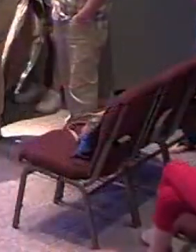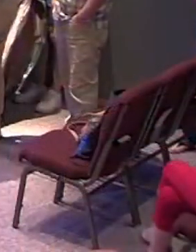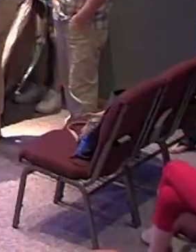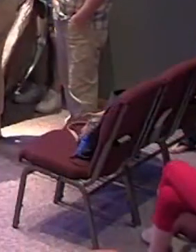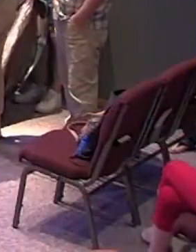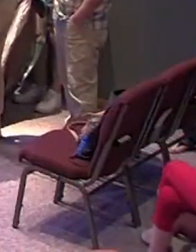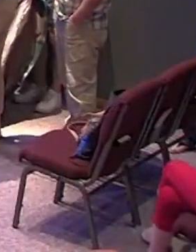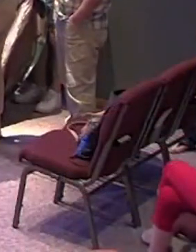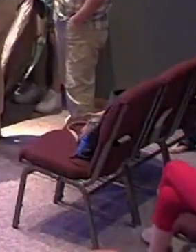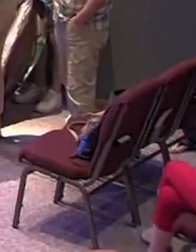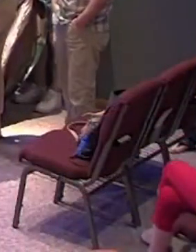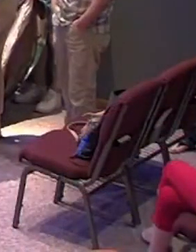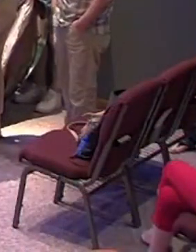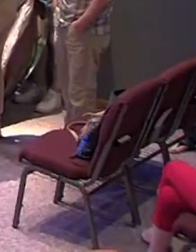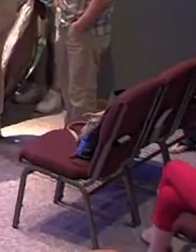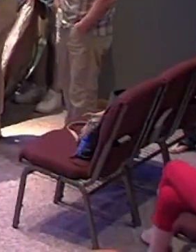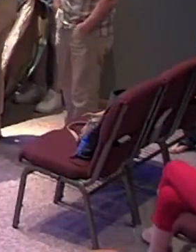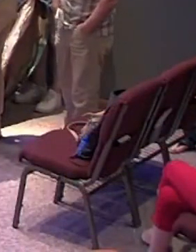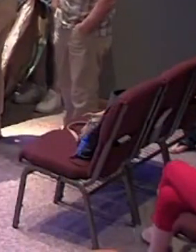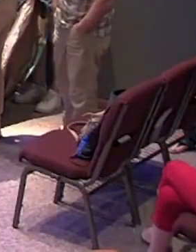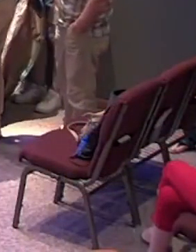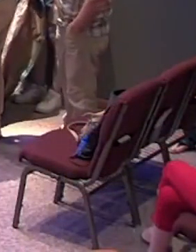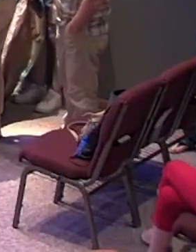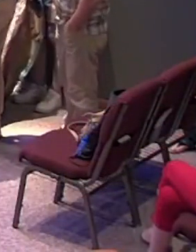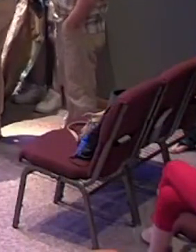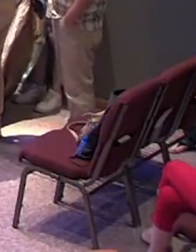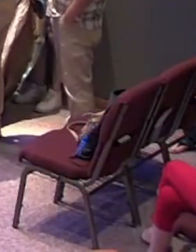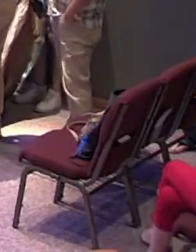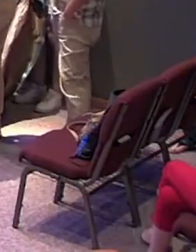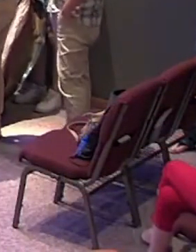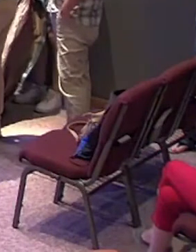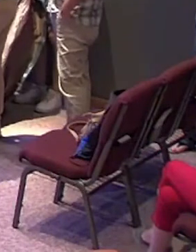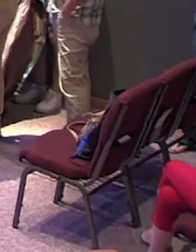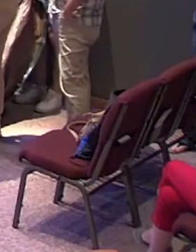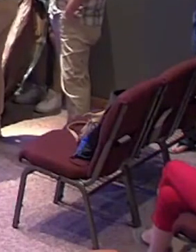And think about how he did that for hours.